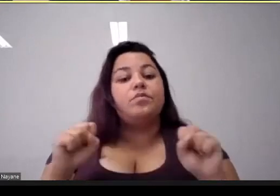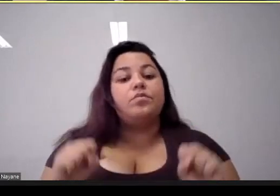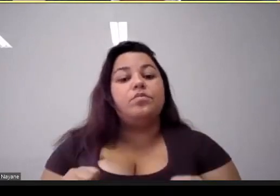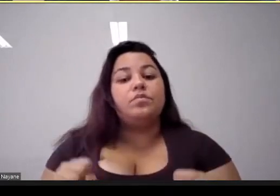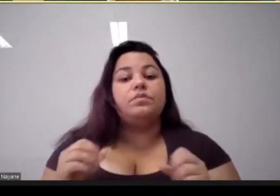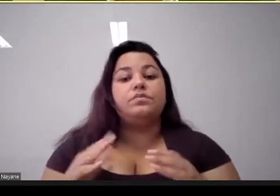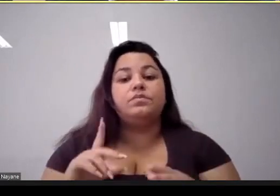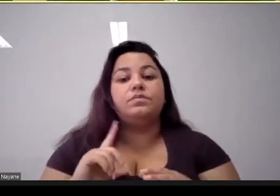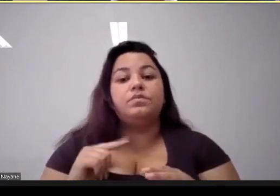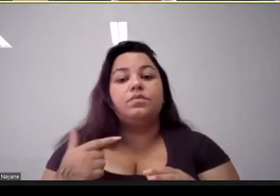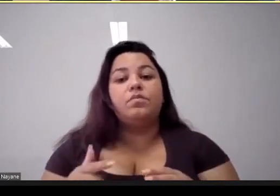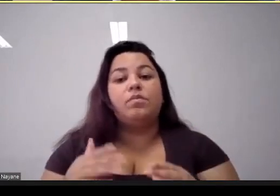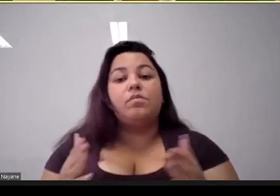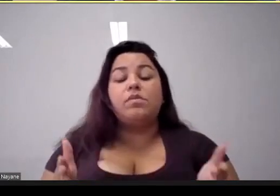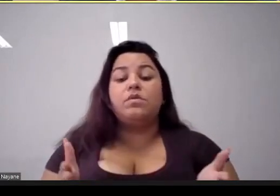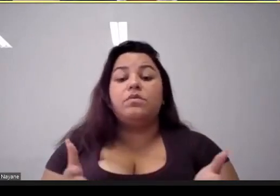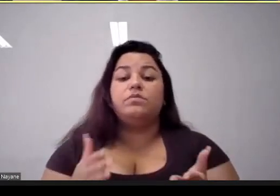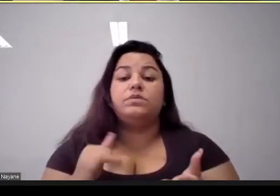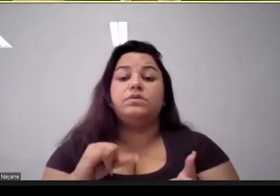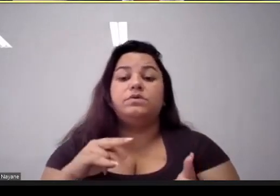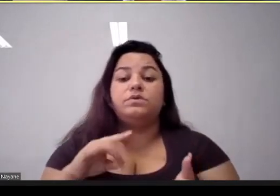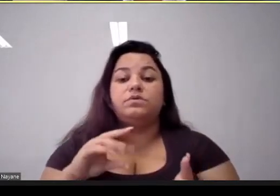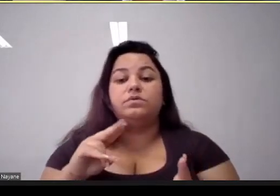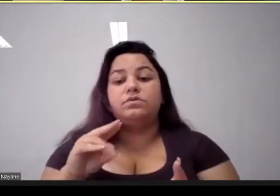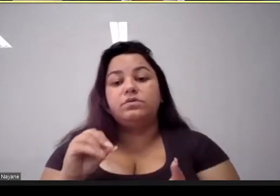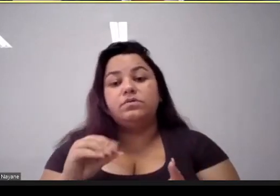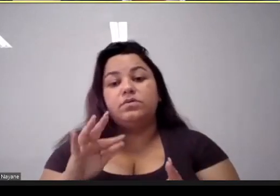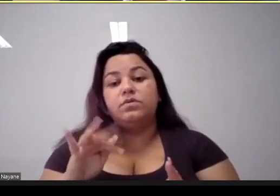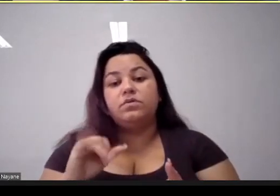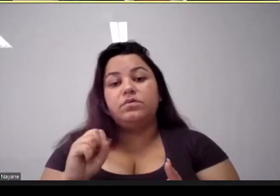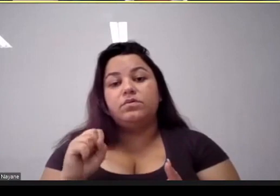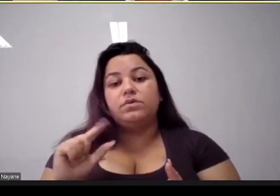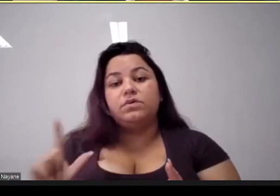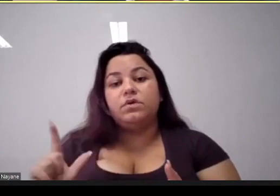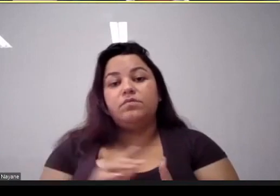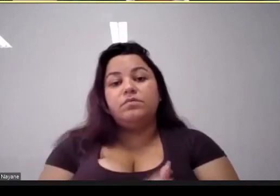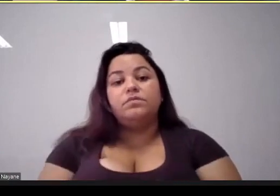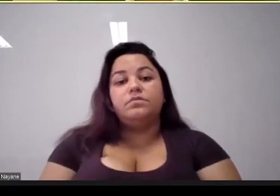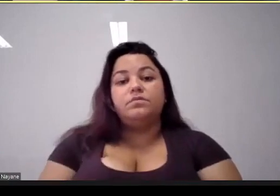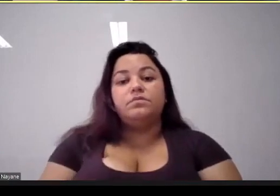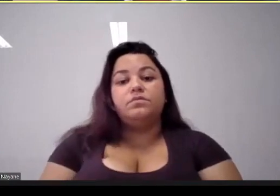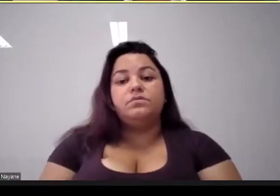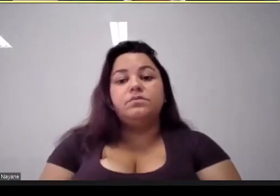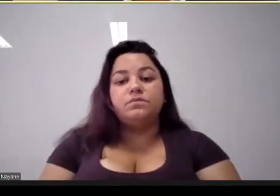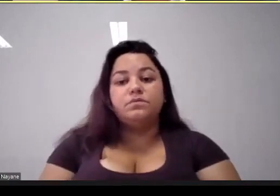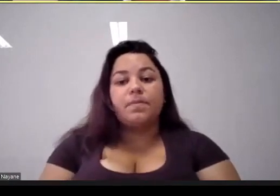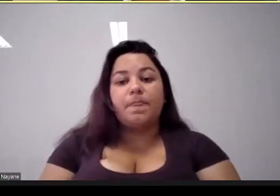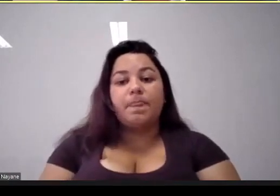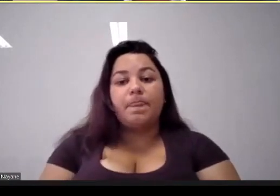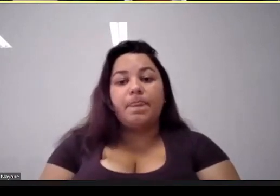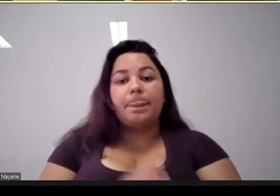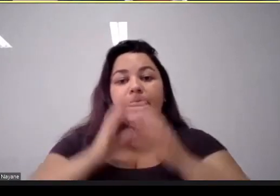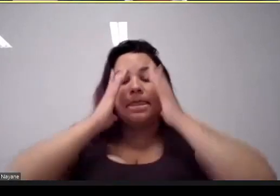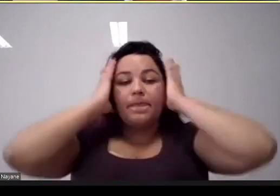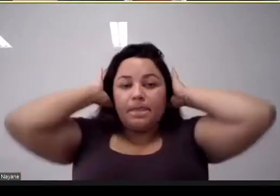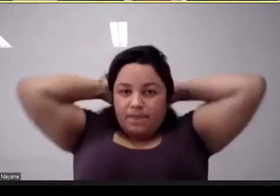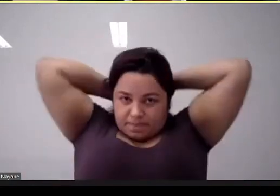have systems with fiscal incentive and without fiscal incentive?